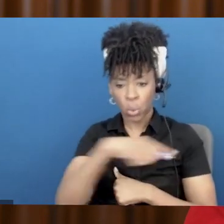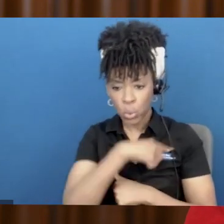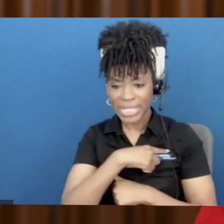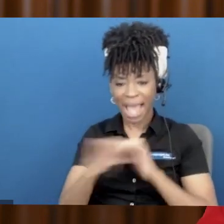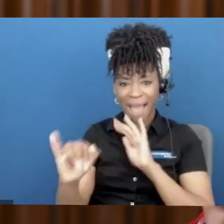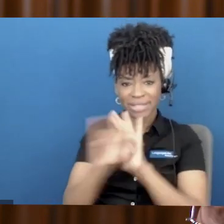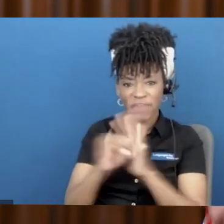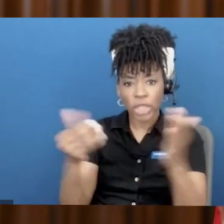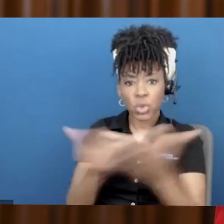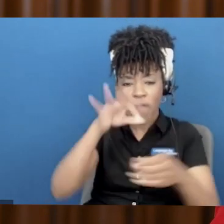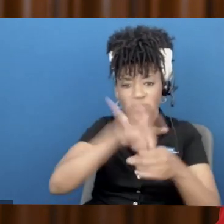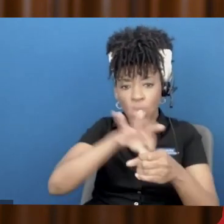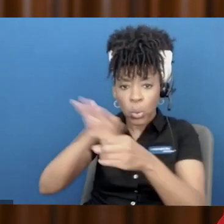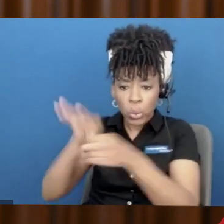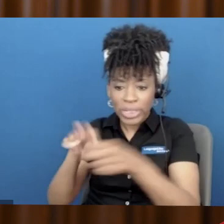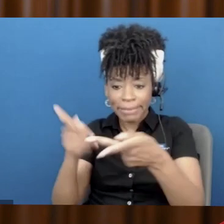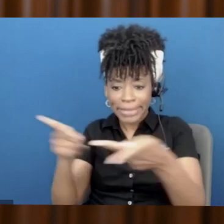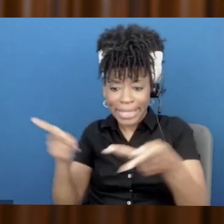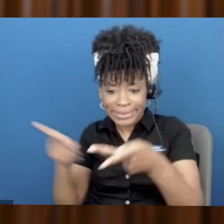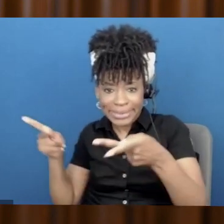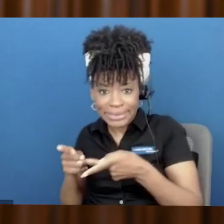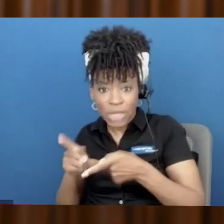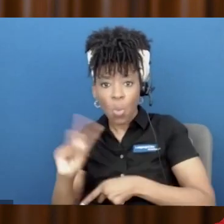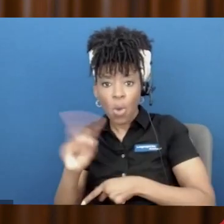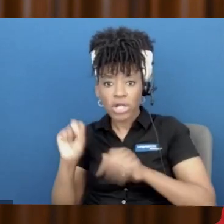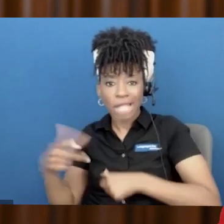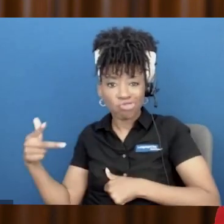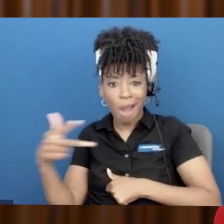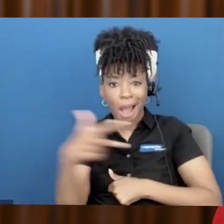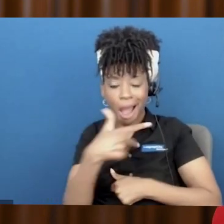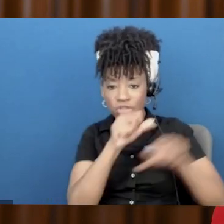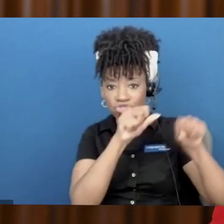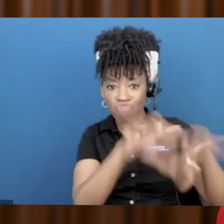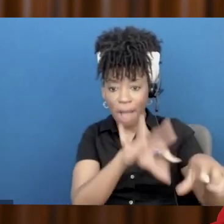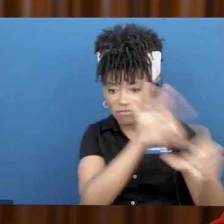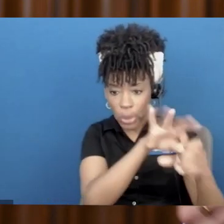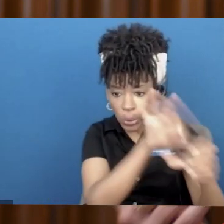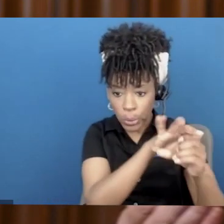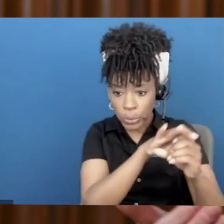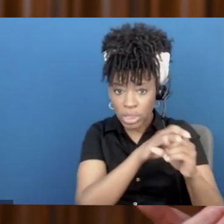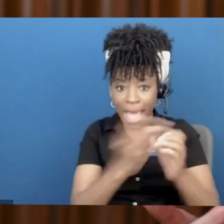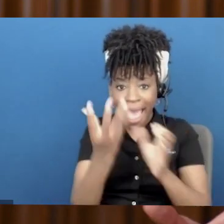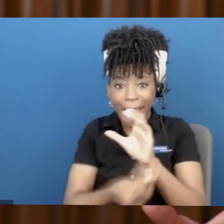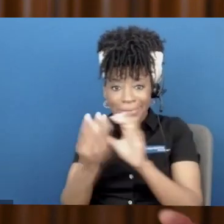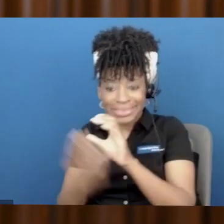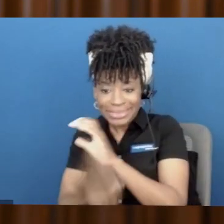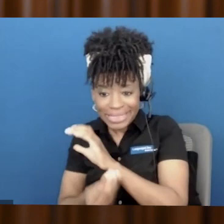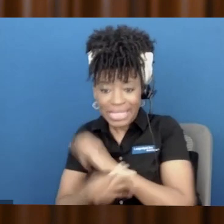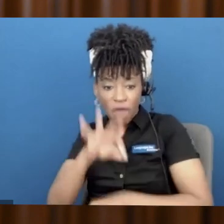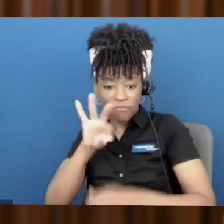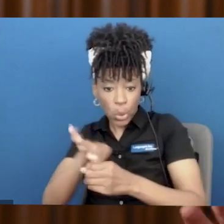places, initiated innovative curbside ballot drop-off and absentee voting practices, instituted other safety measures,